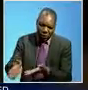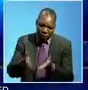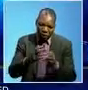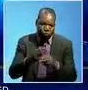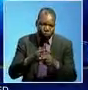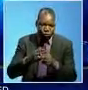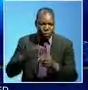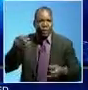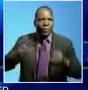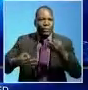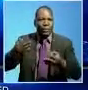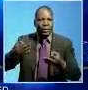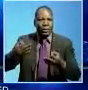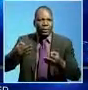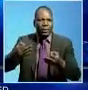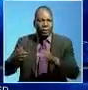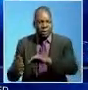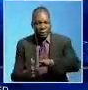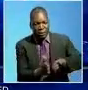soon.